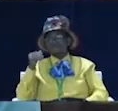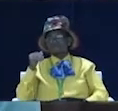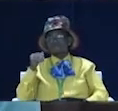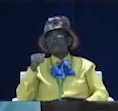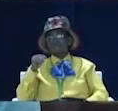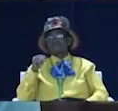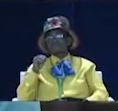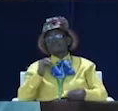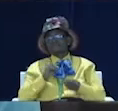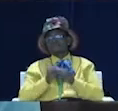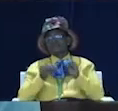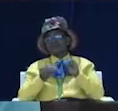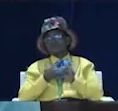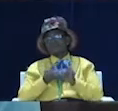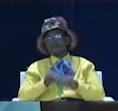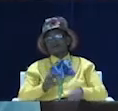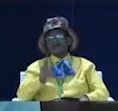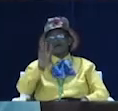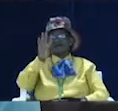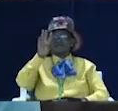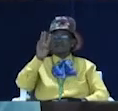Number six,